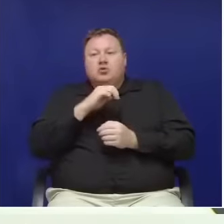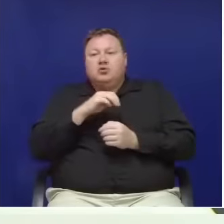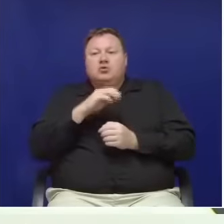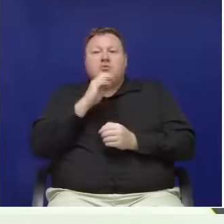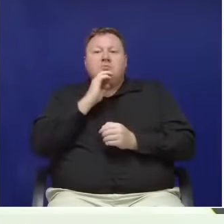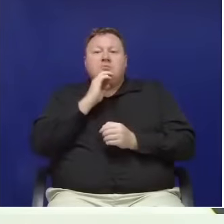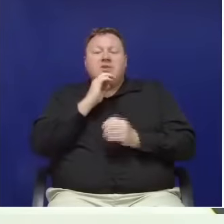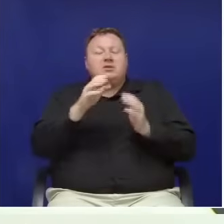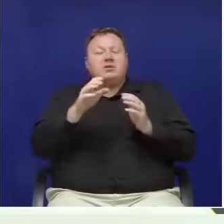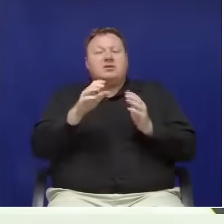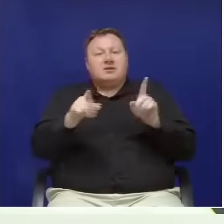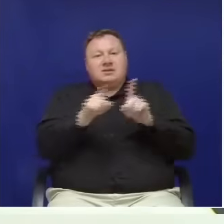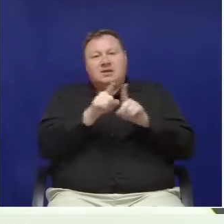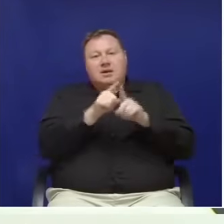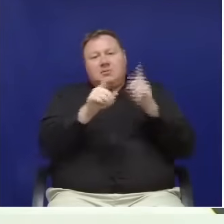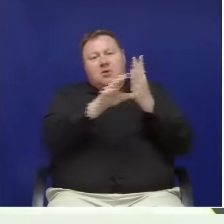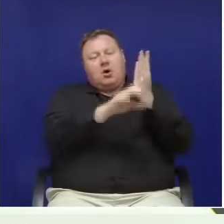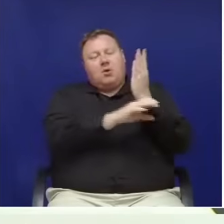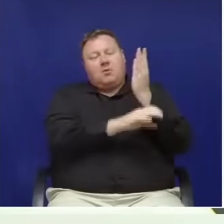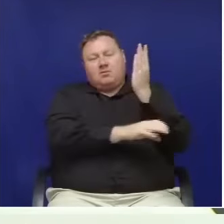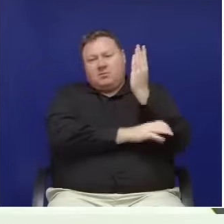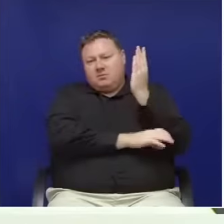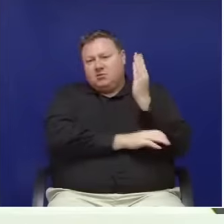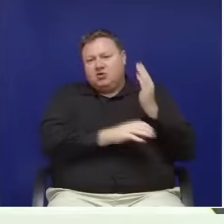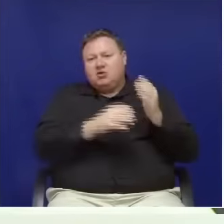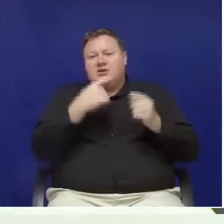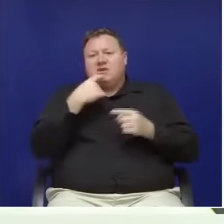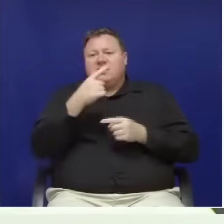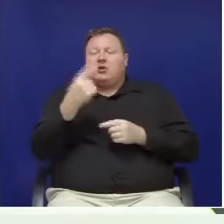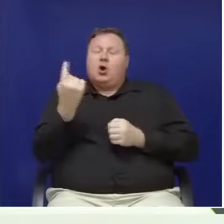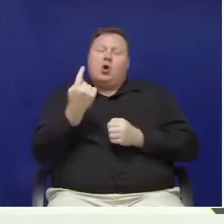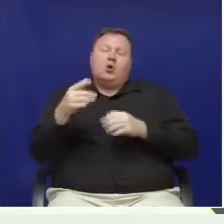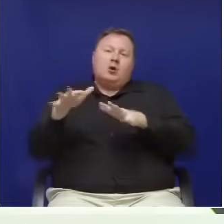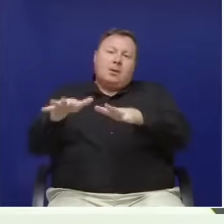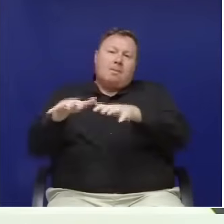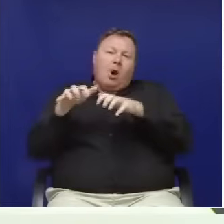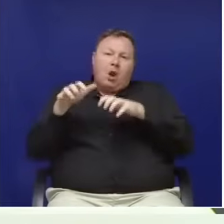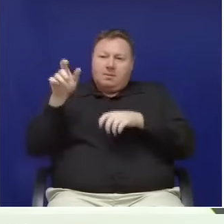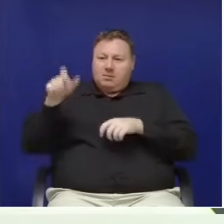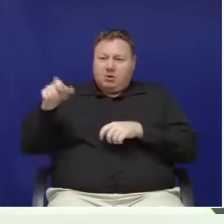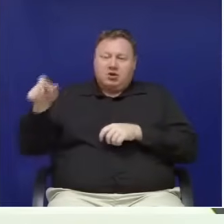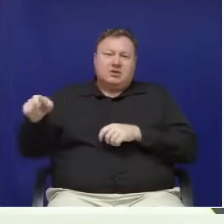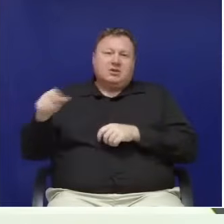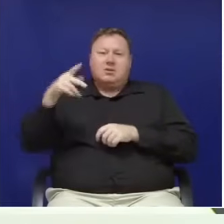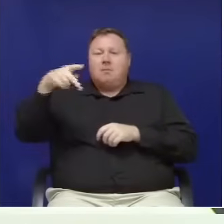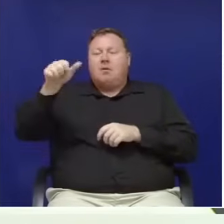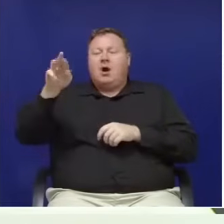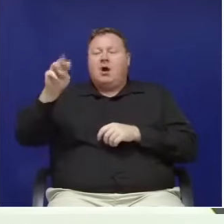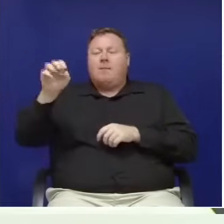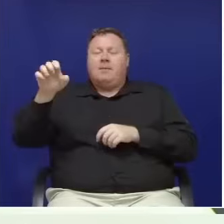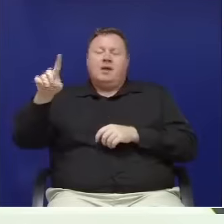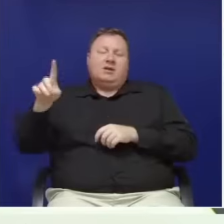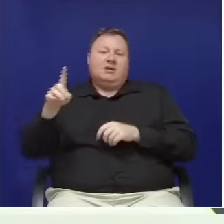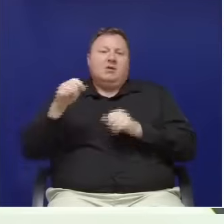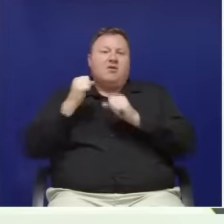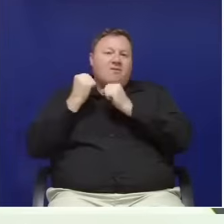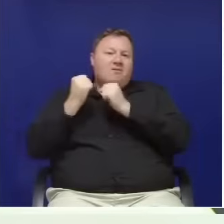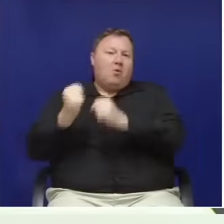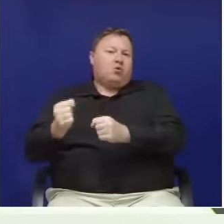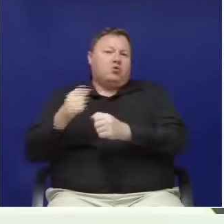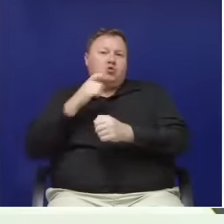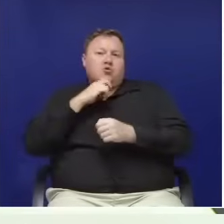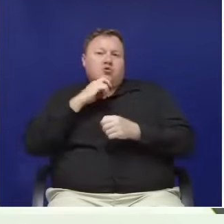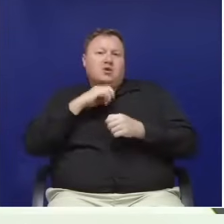here in Parliament who are forced to permit. But in terms of public servants, they are not forced. They are not